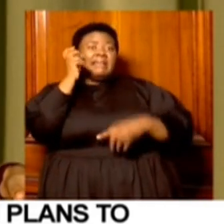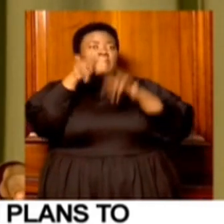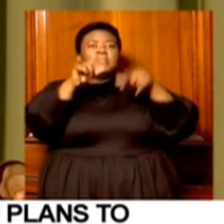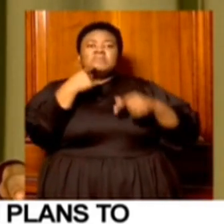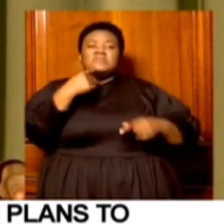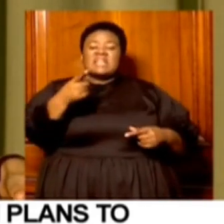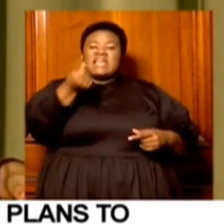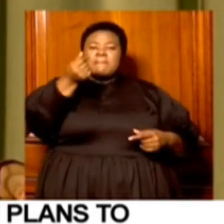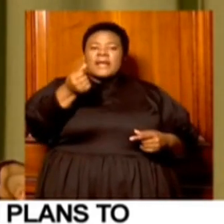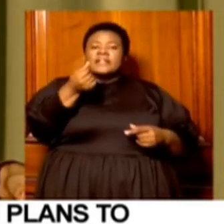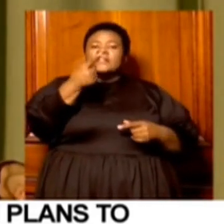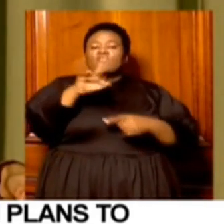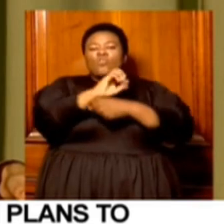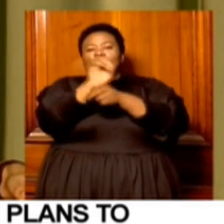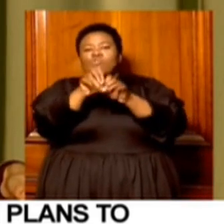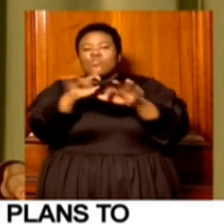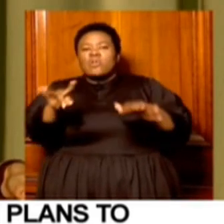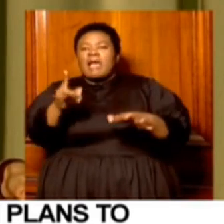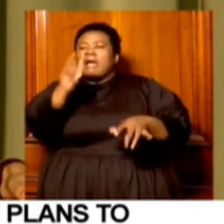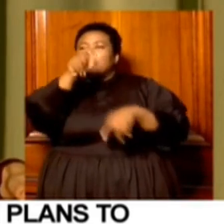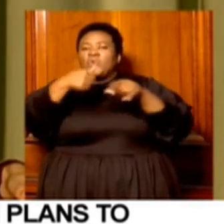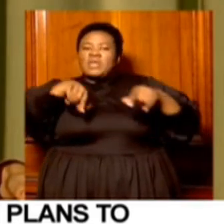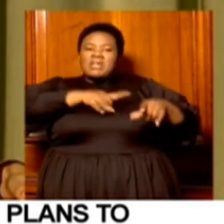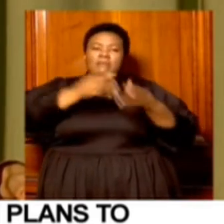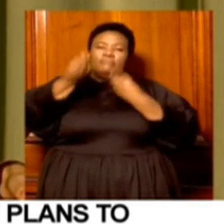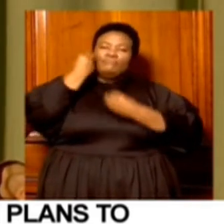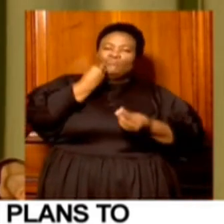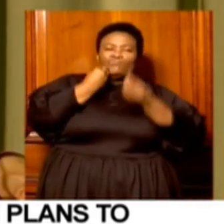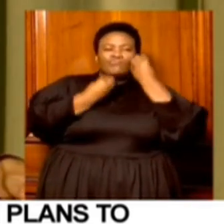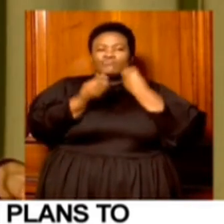know. I see the scooters